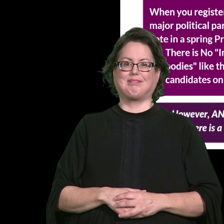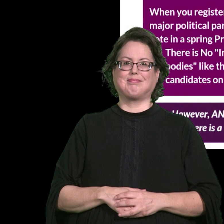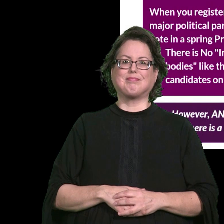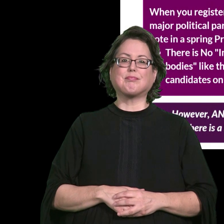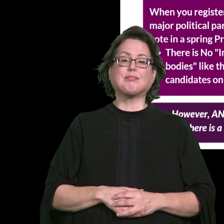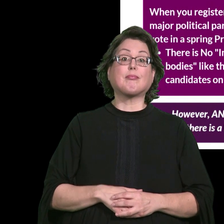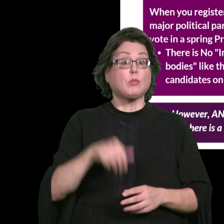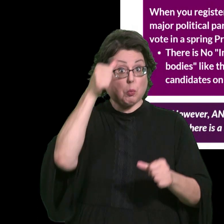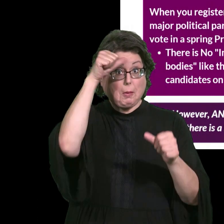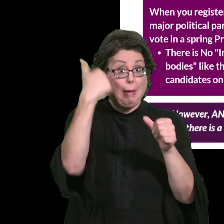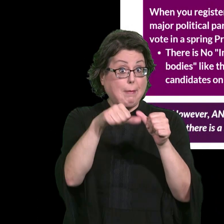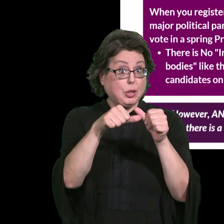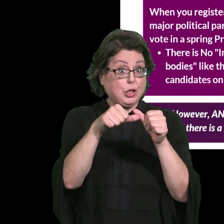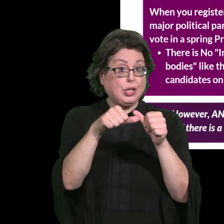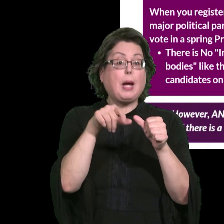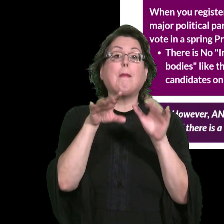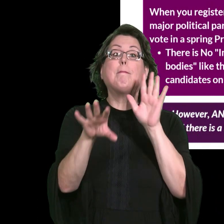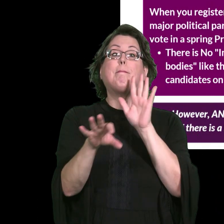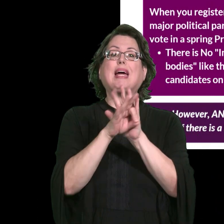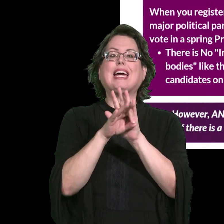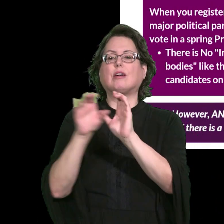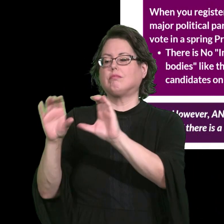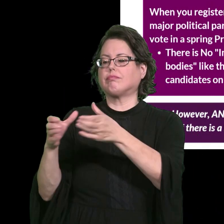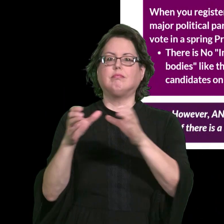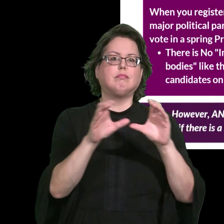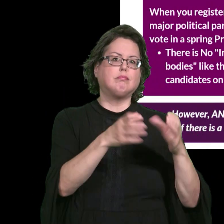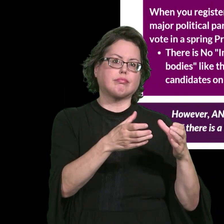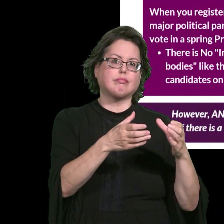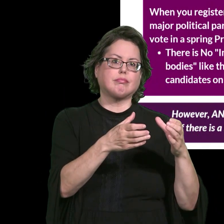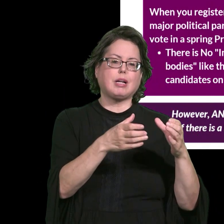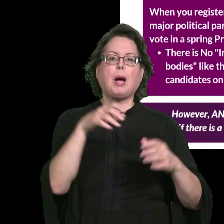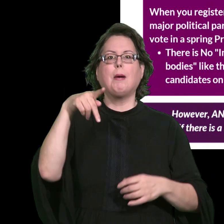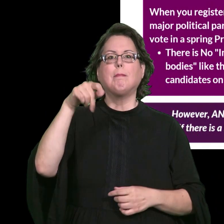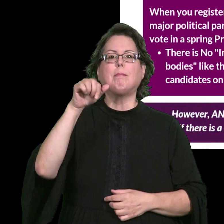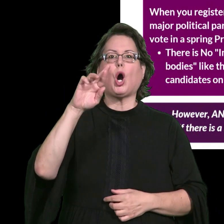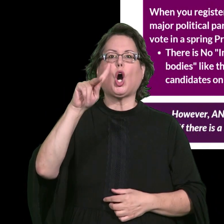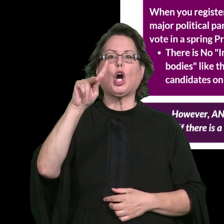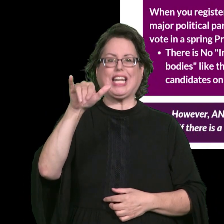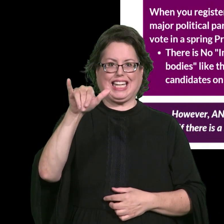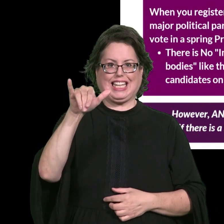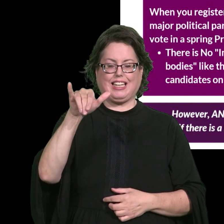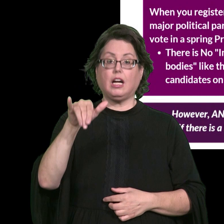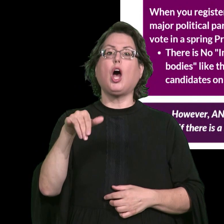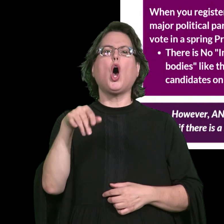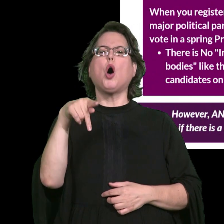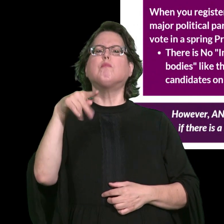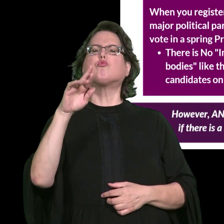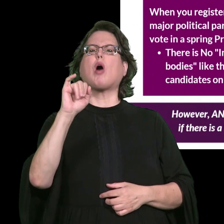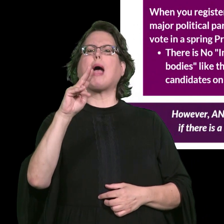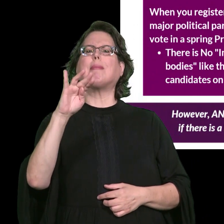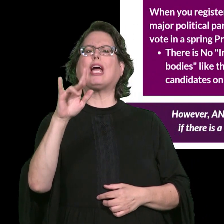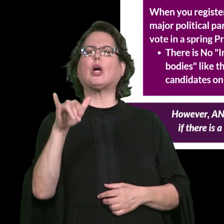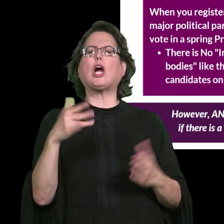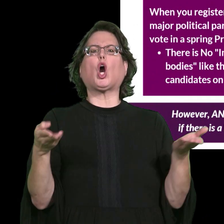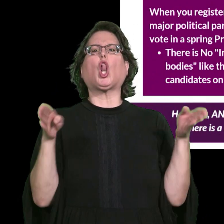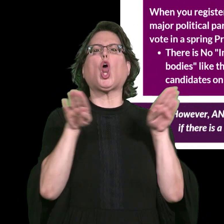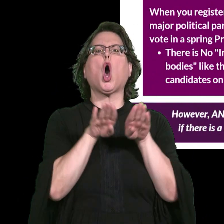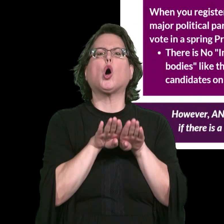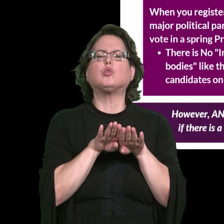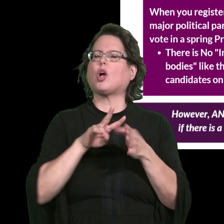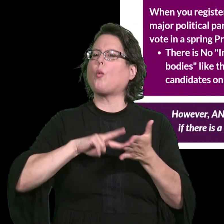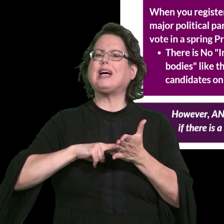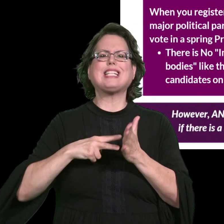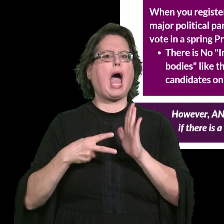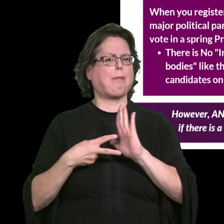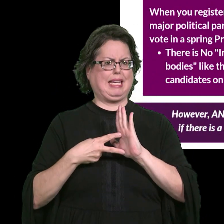And remember to choose a party when you register to vote. Primaries in Pennsylvania are closed. This means that in